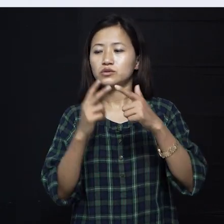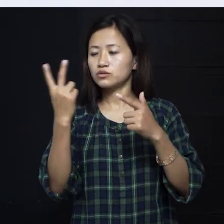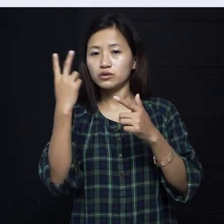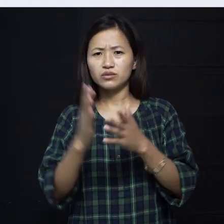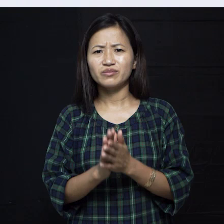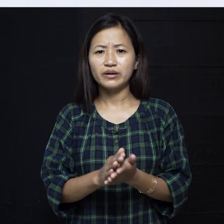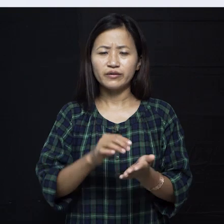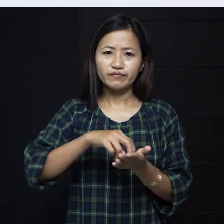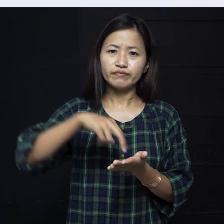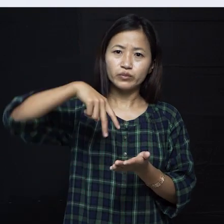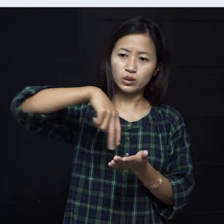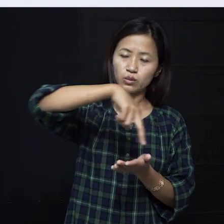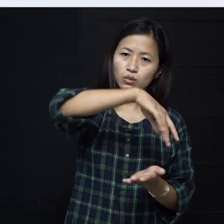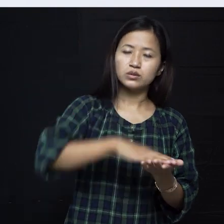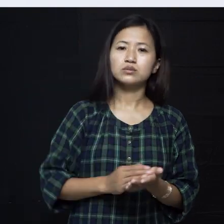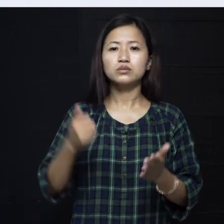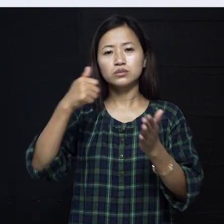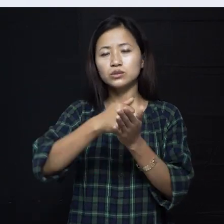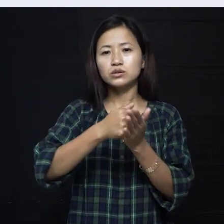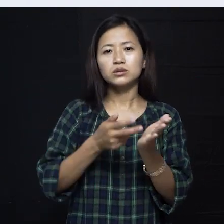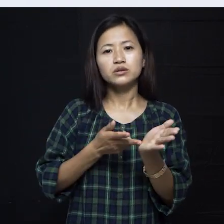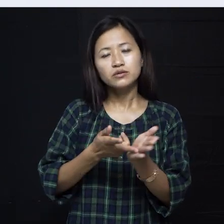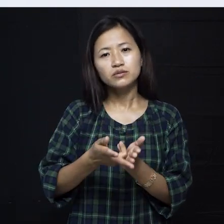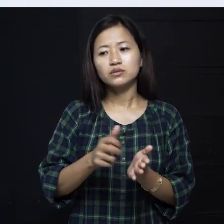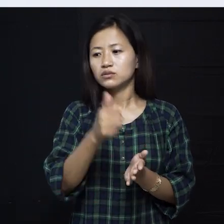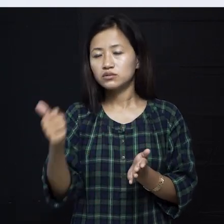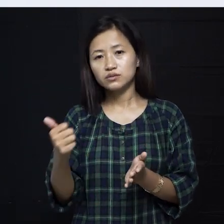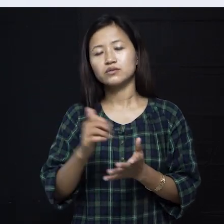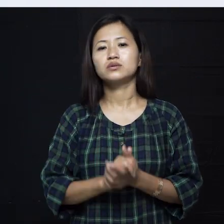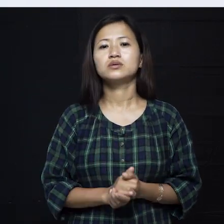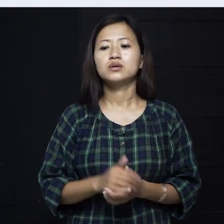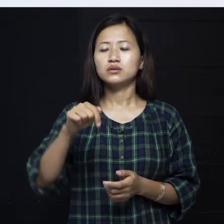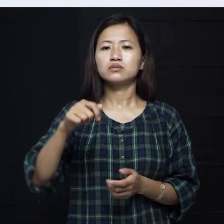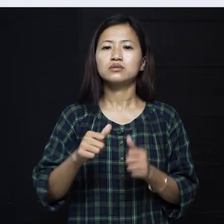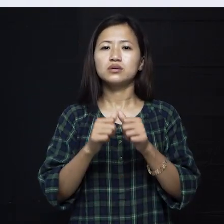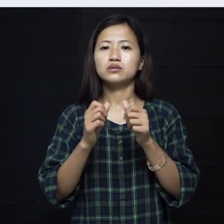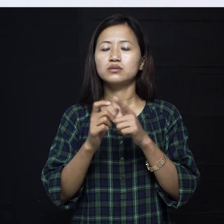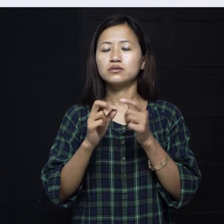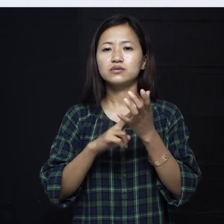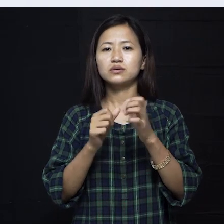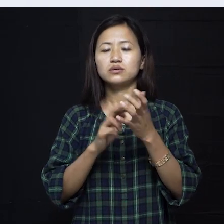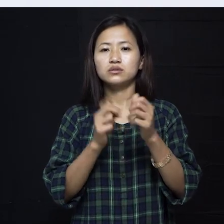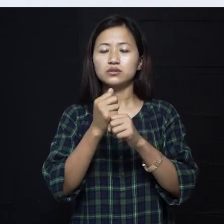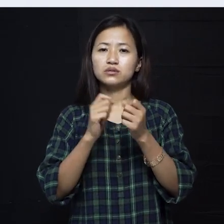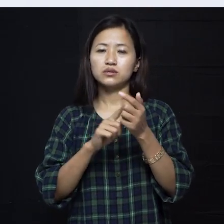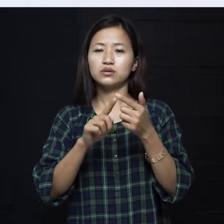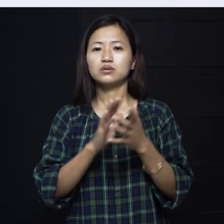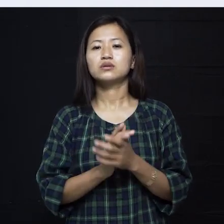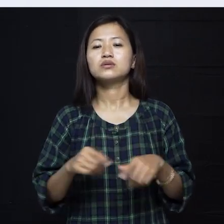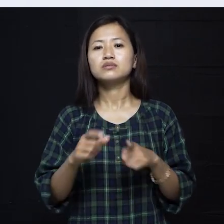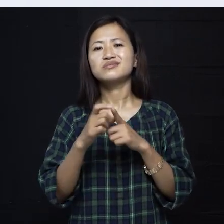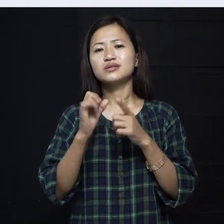in order to reach their village and so on. So those are the disadvantages. Okay, so all these things